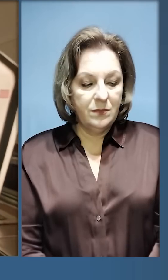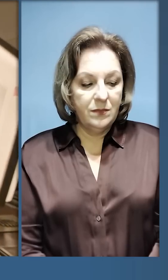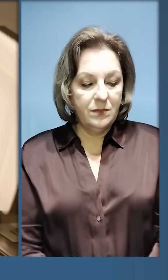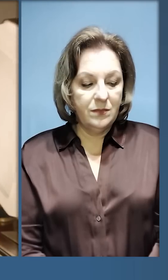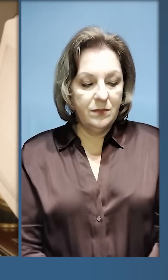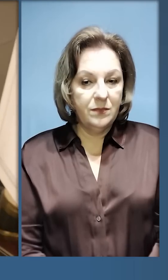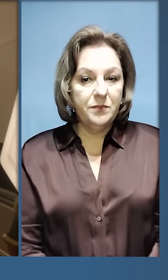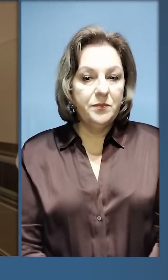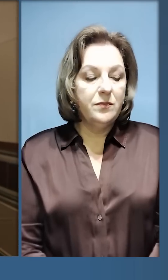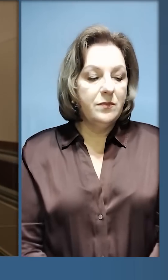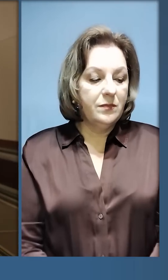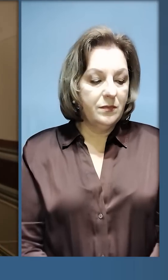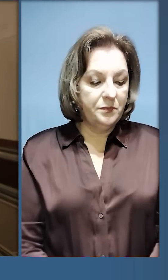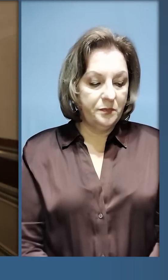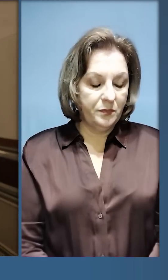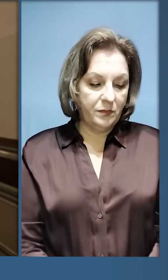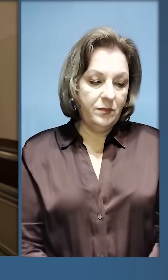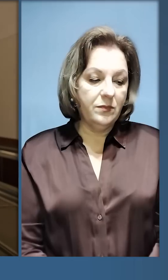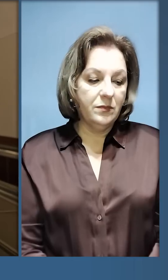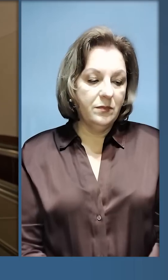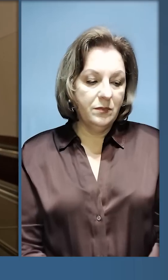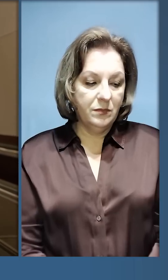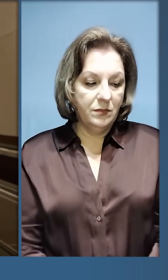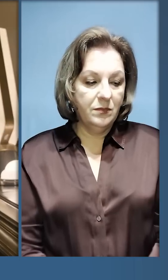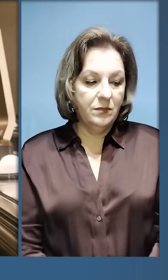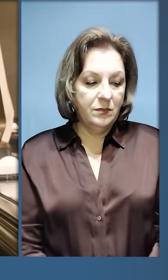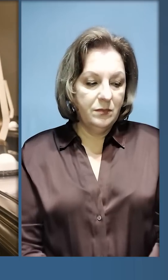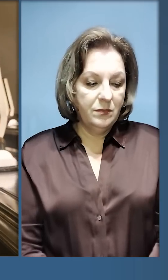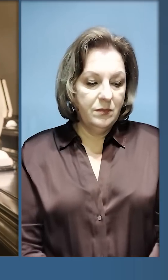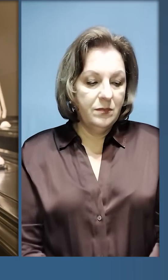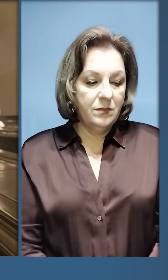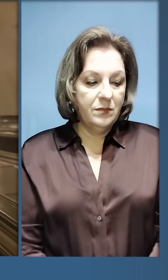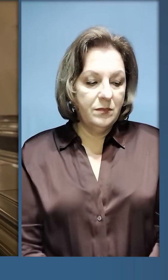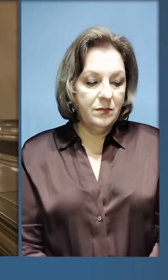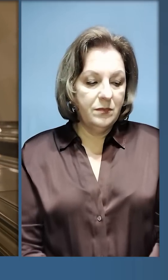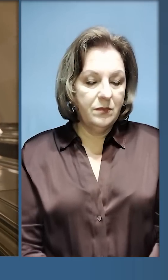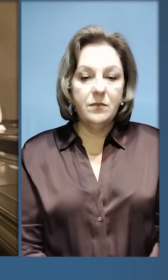subway platform. I've never done anything quite like this.